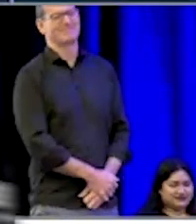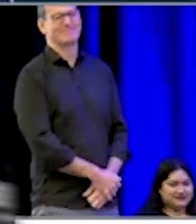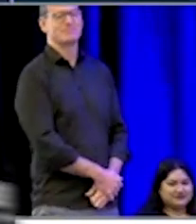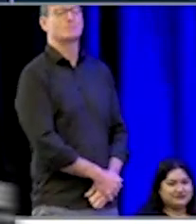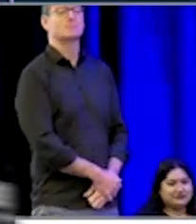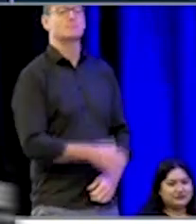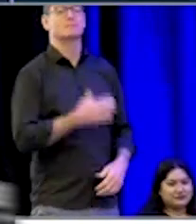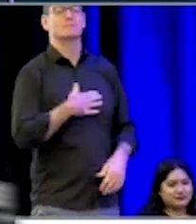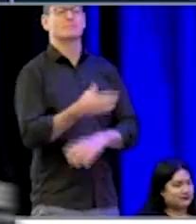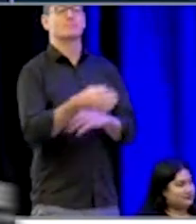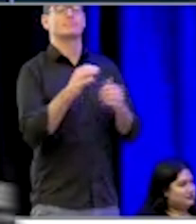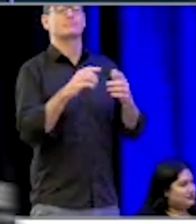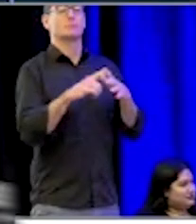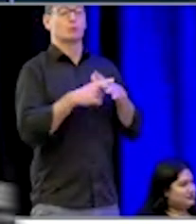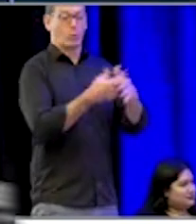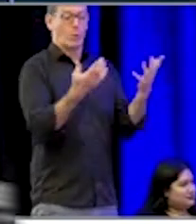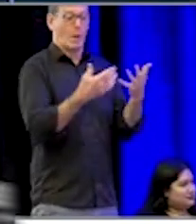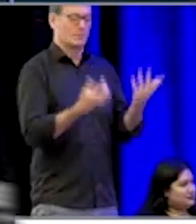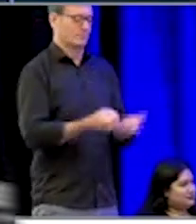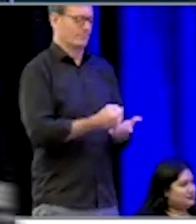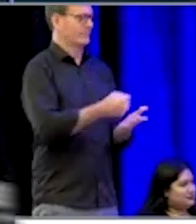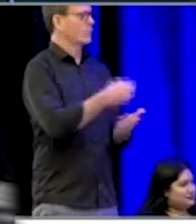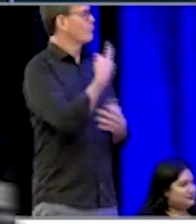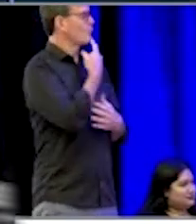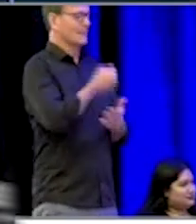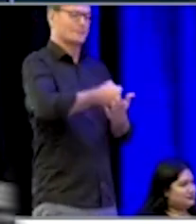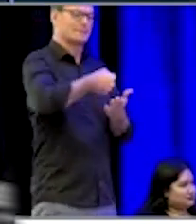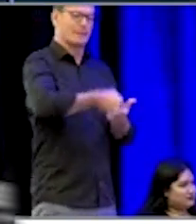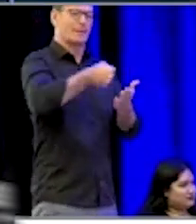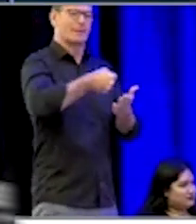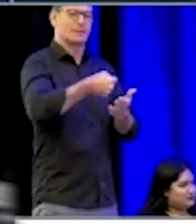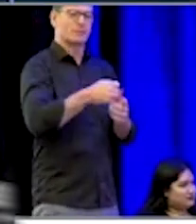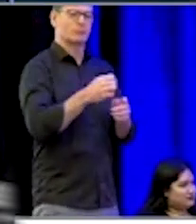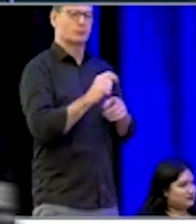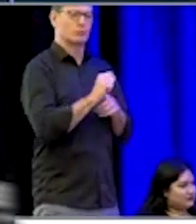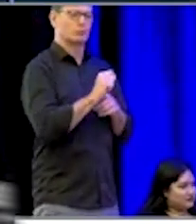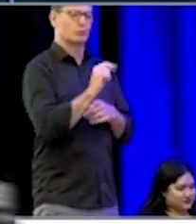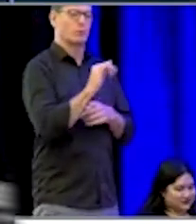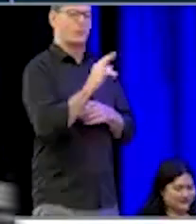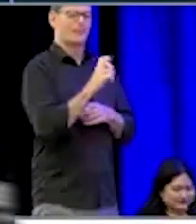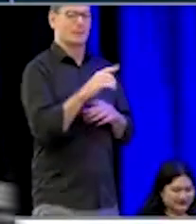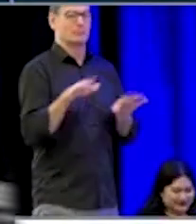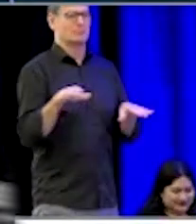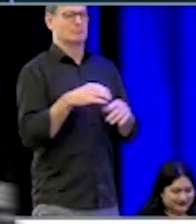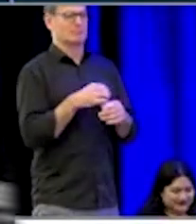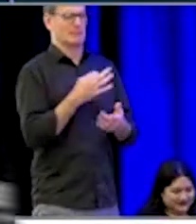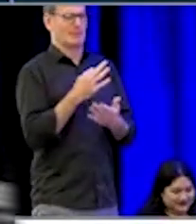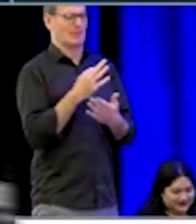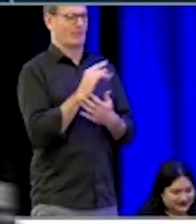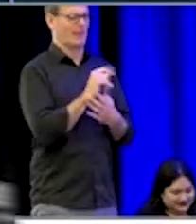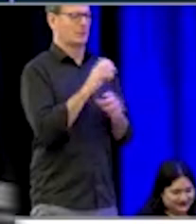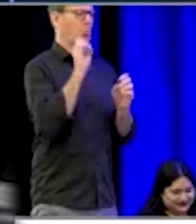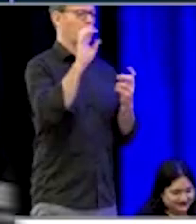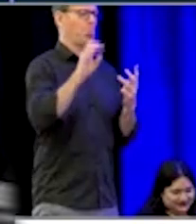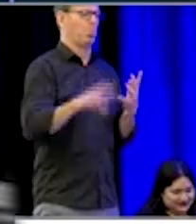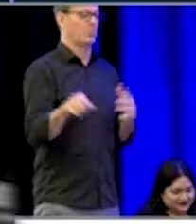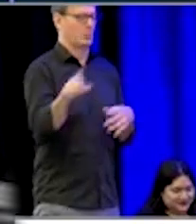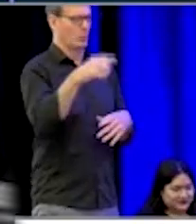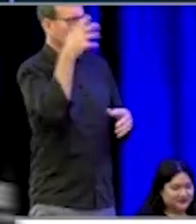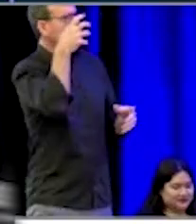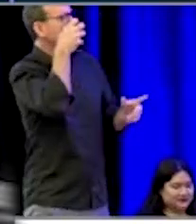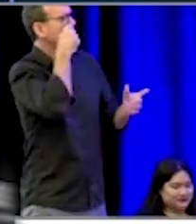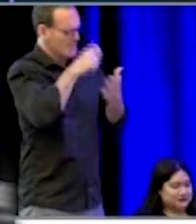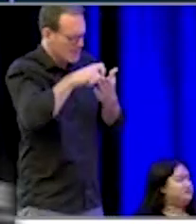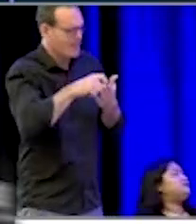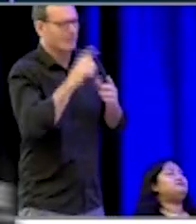with some facts about the Red Seal trades and some numbers. There won't be a test afterwards, and some of these numbers you may already be familiar